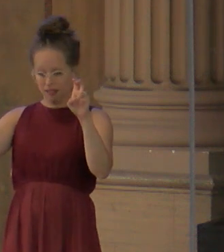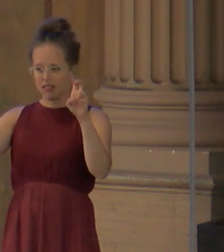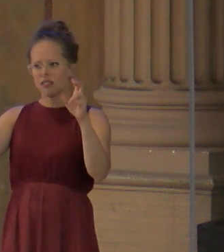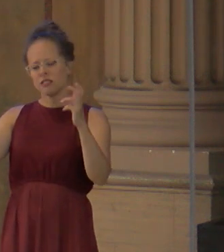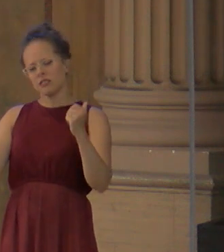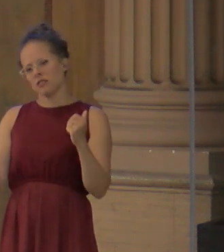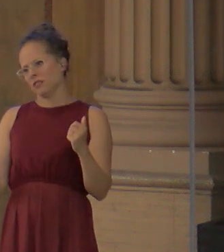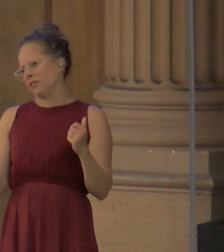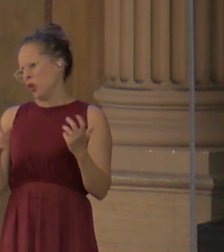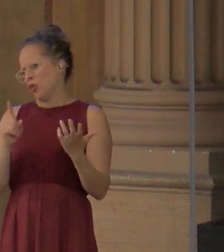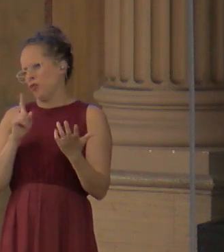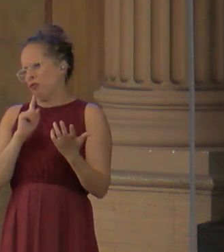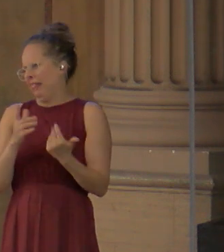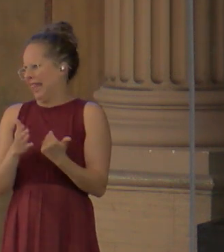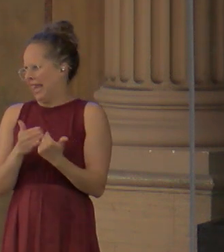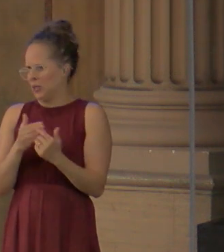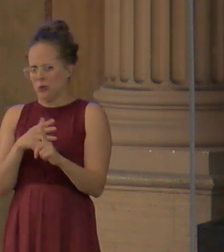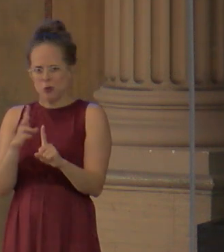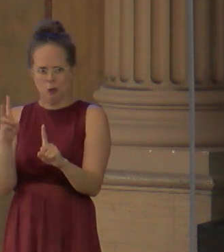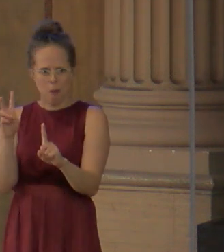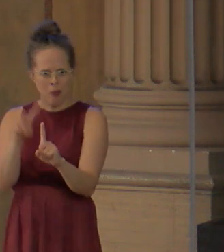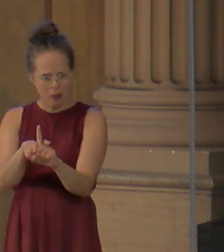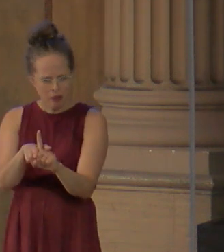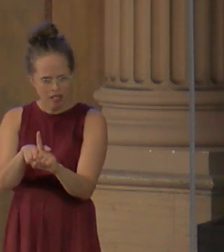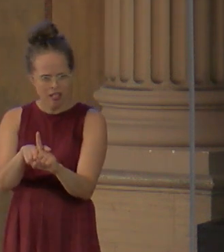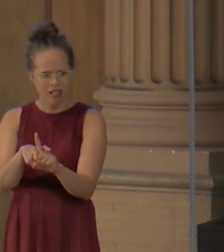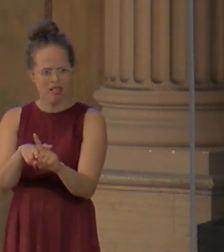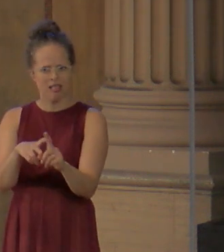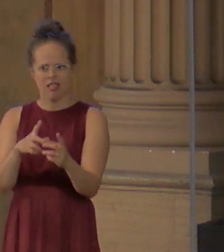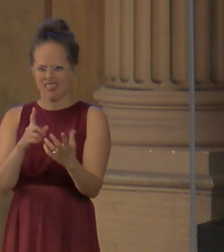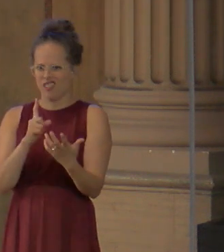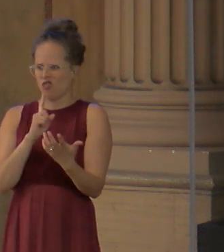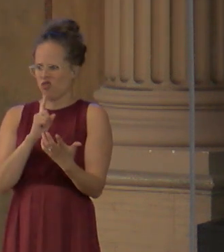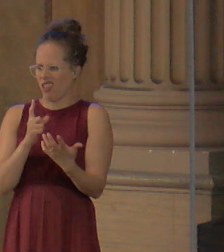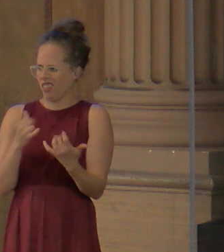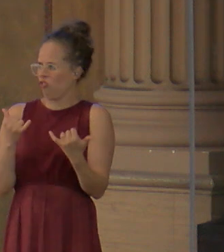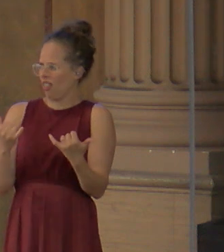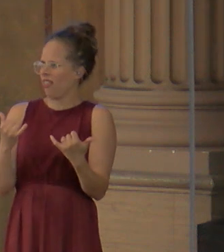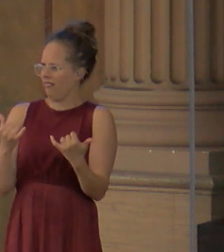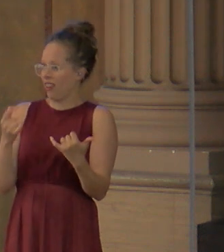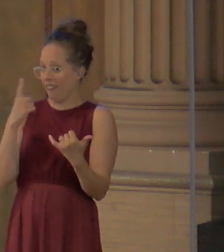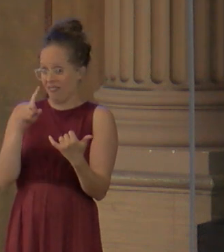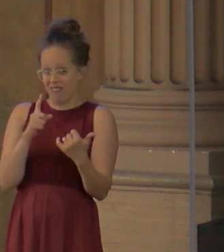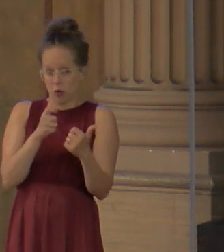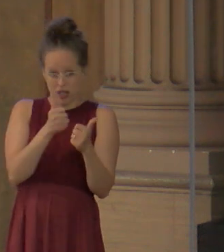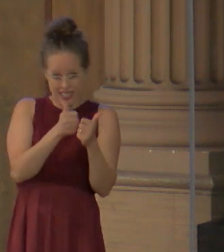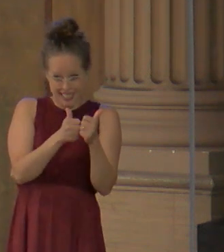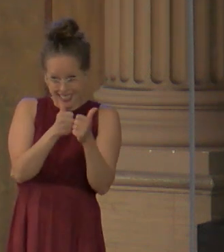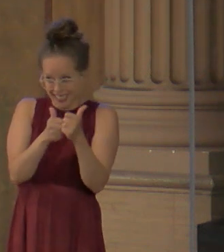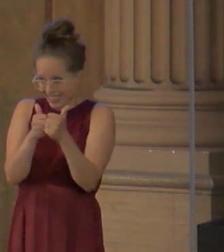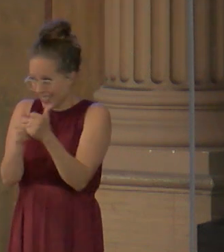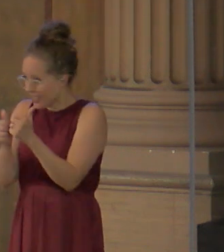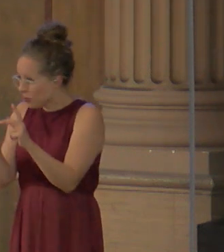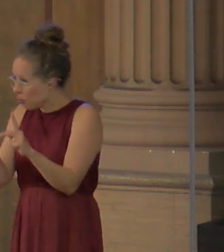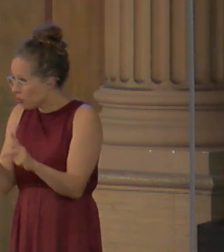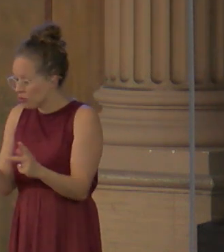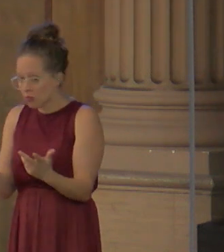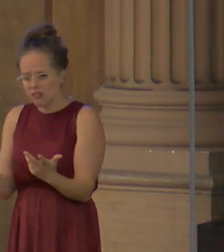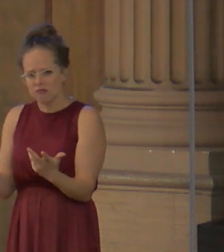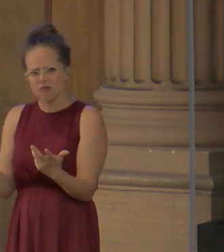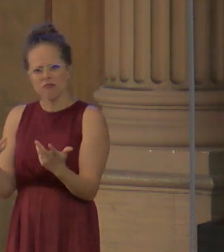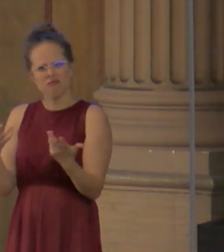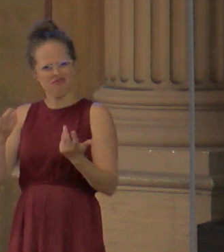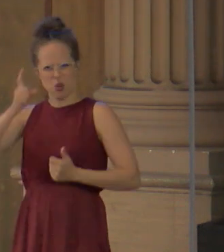that's extremely applicable, extremely pressing and relevant for every single person. And that is, what